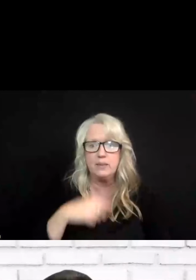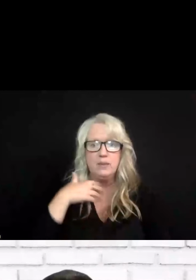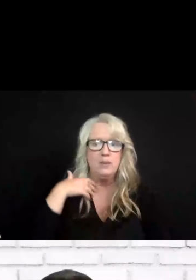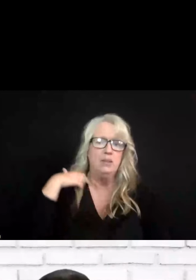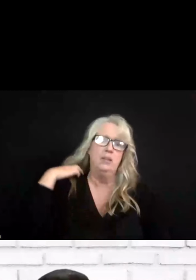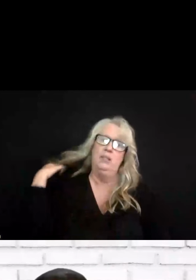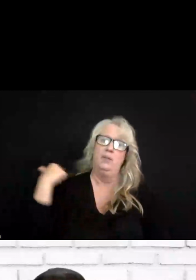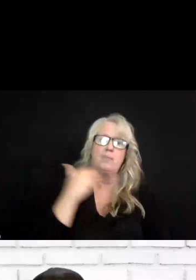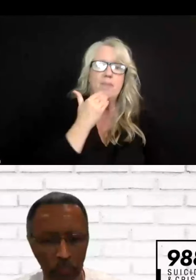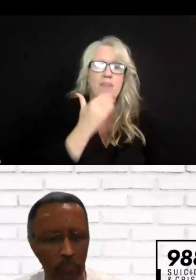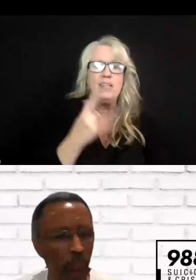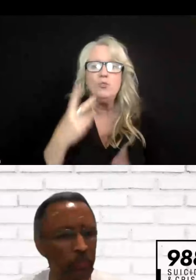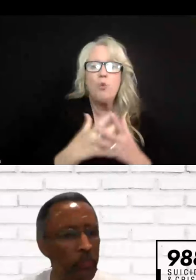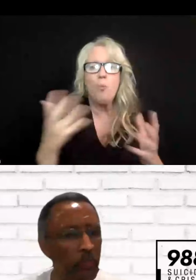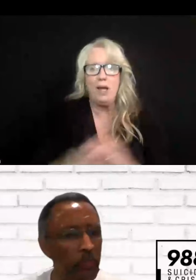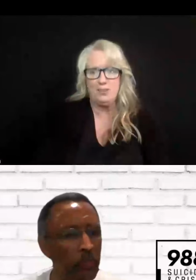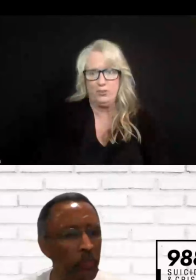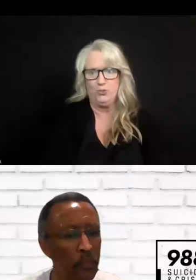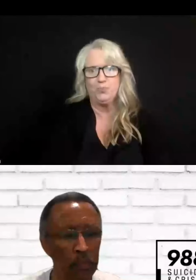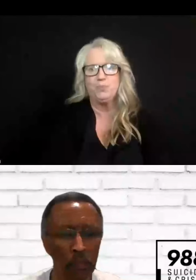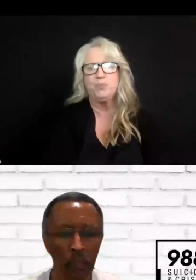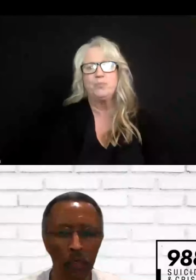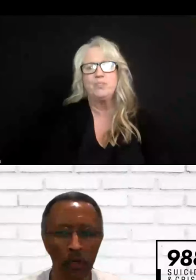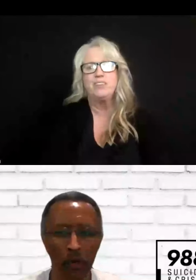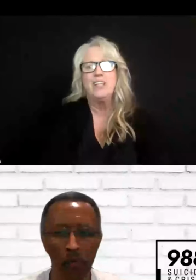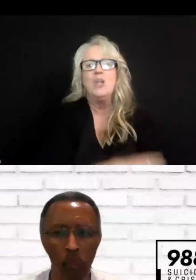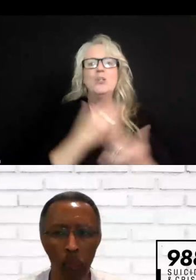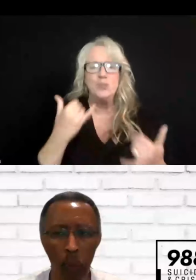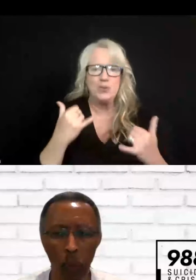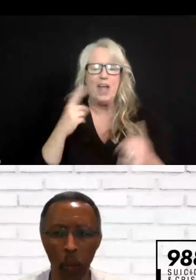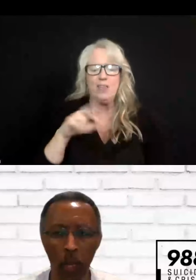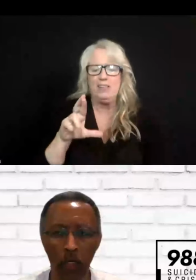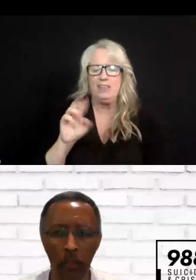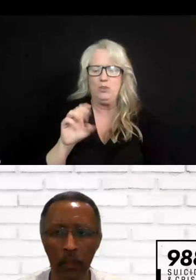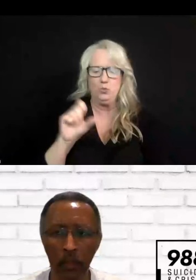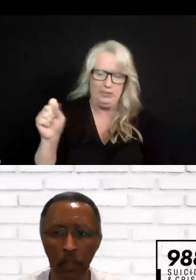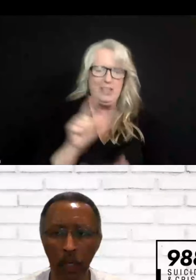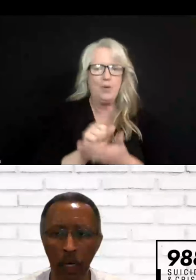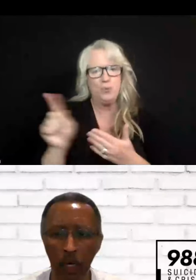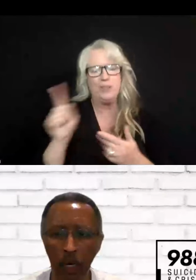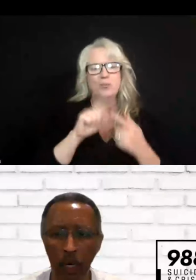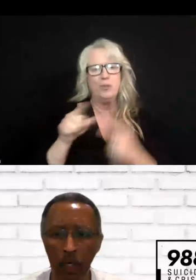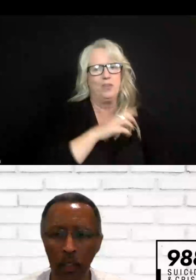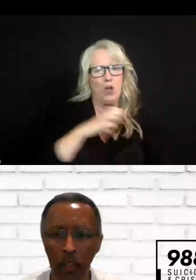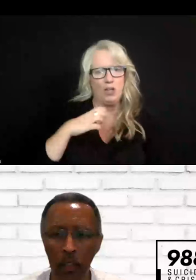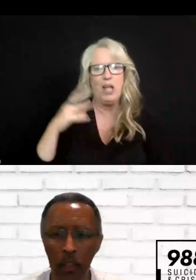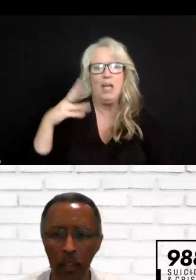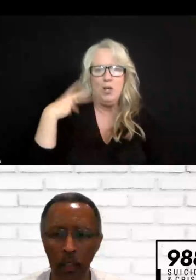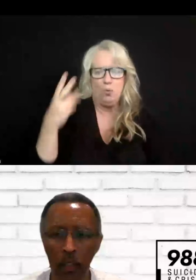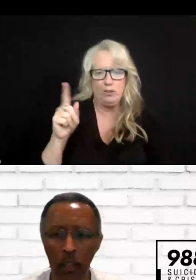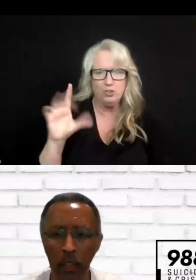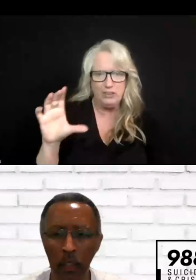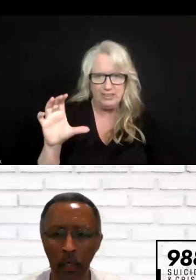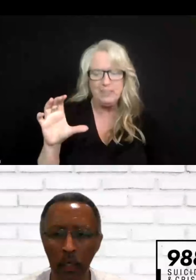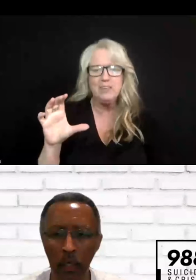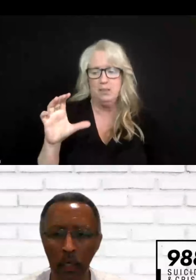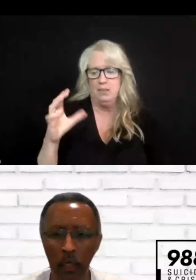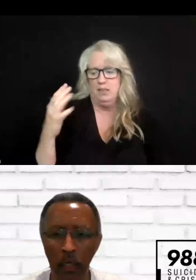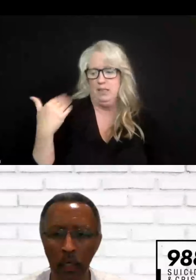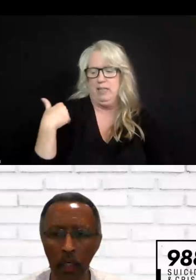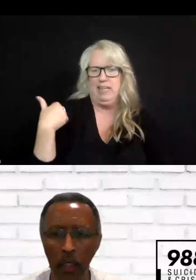Yeah, thank you so much. So we are in 2 recess weeks in Congress in Washington, D.C., but last